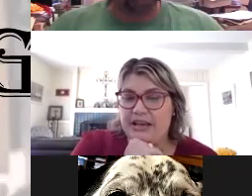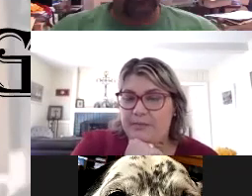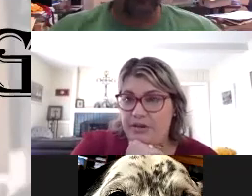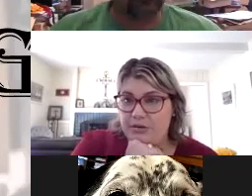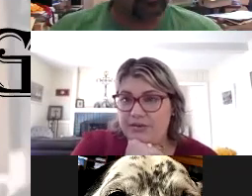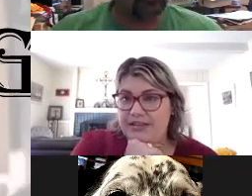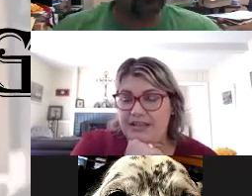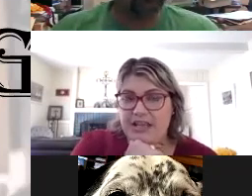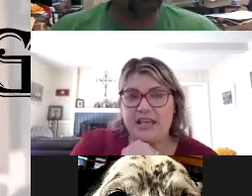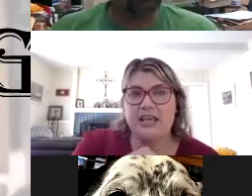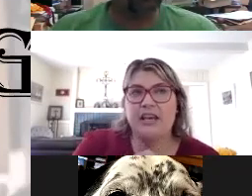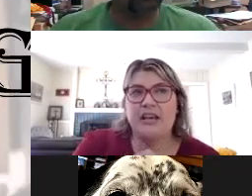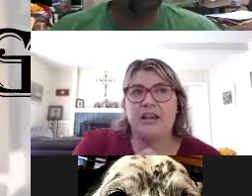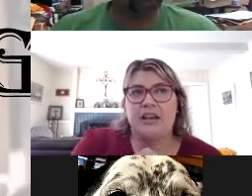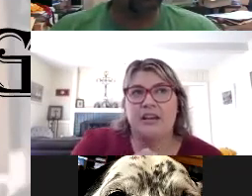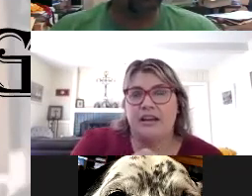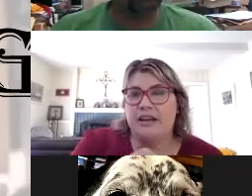actually use the